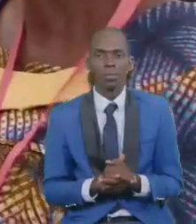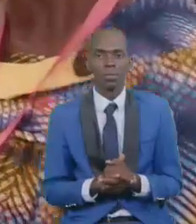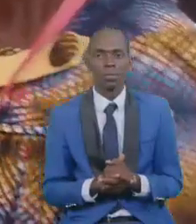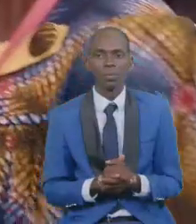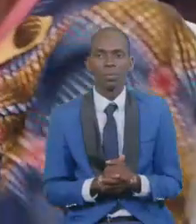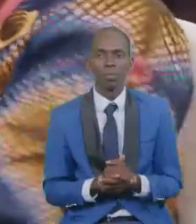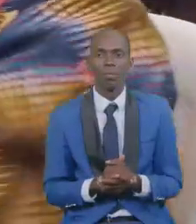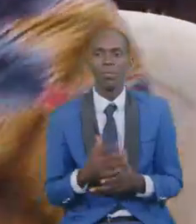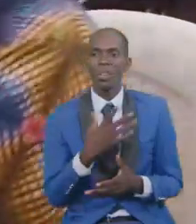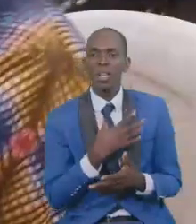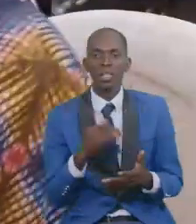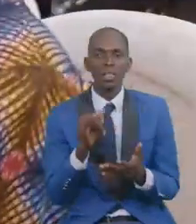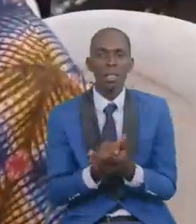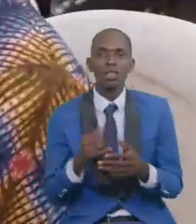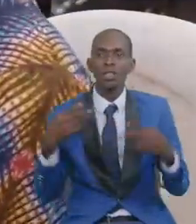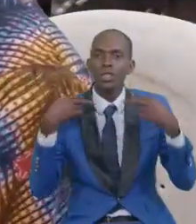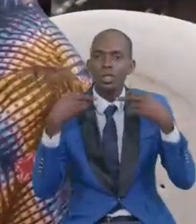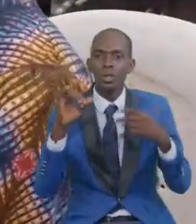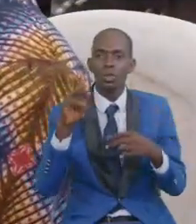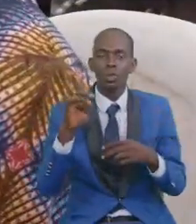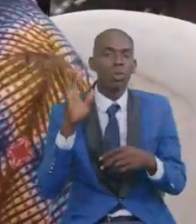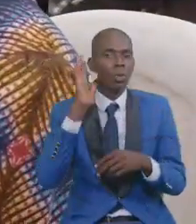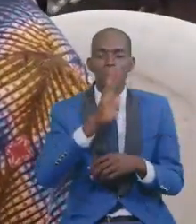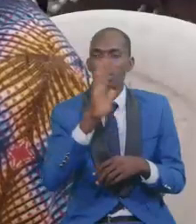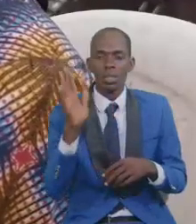And that yoke will never go blunt.